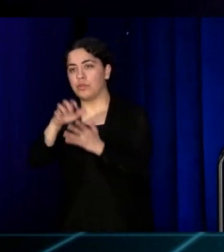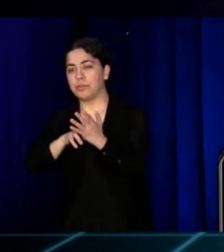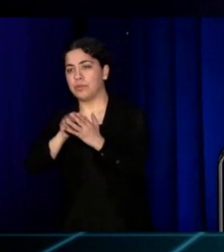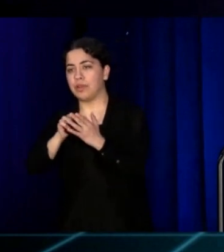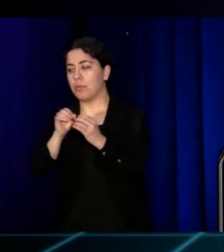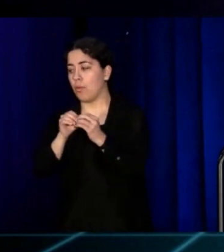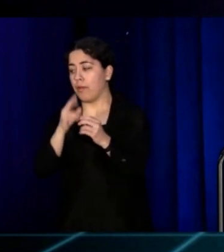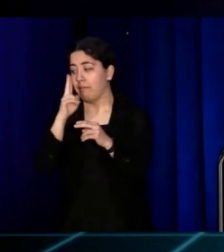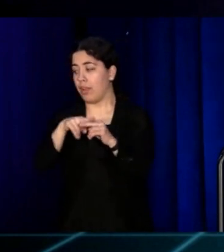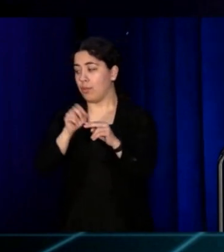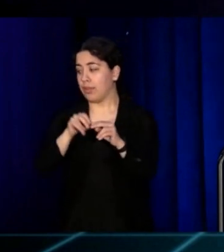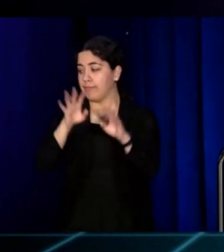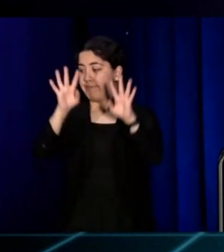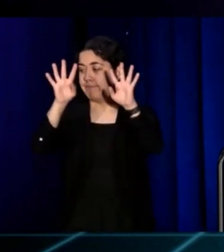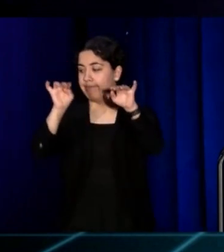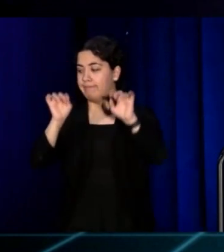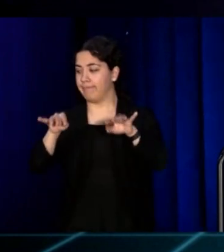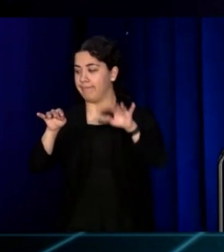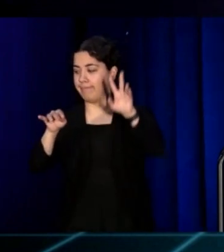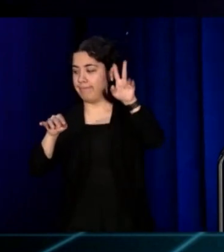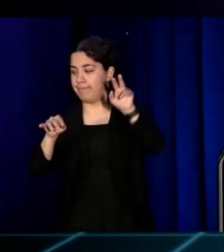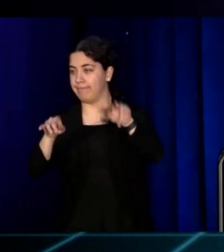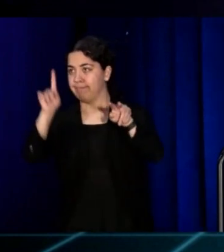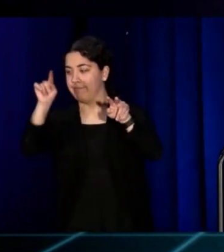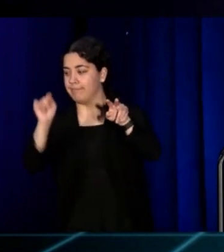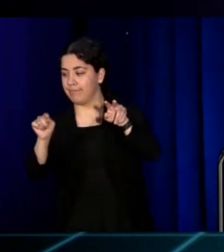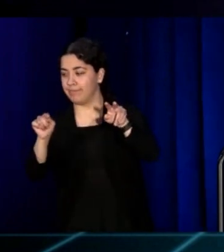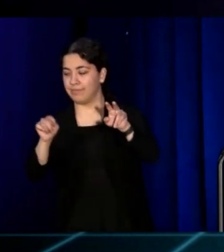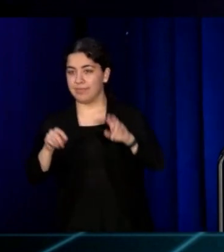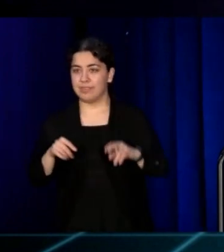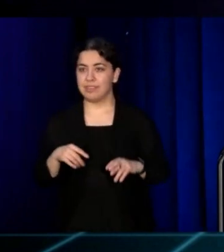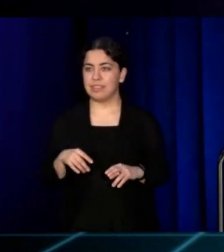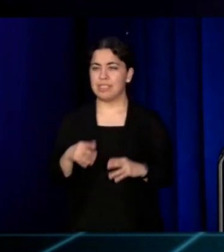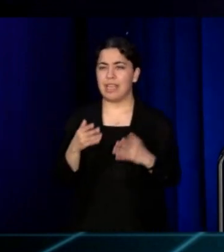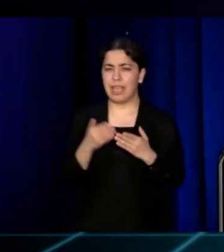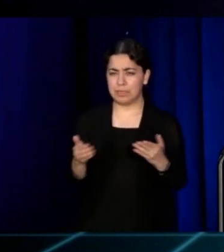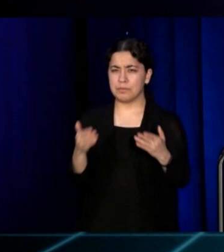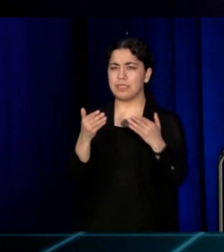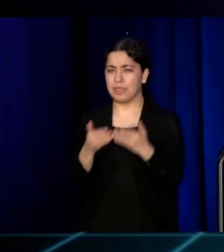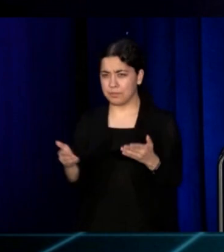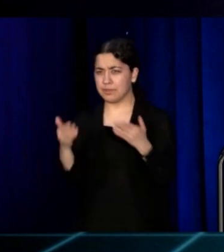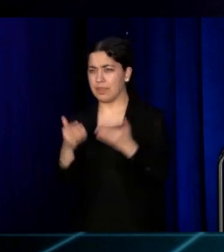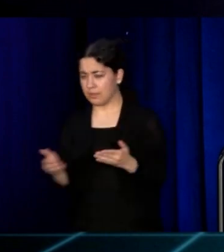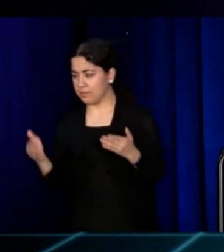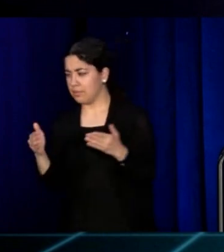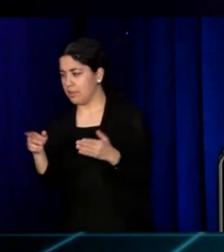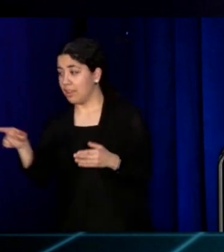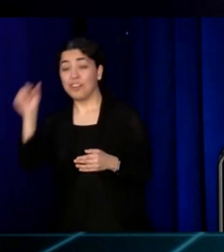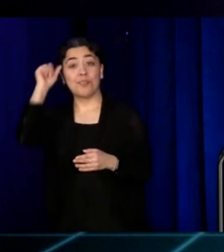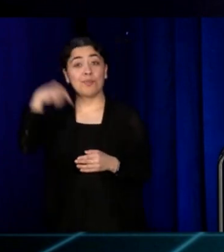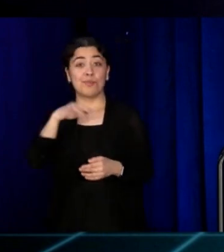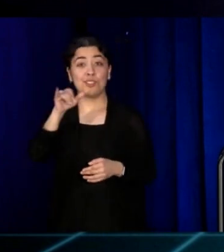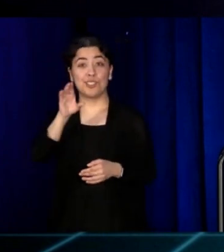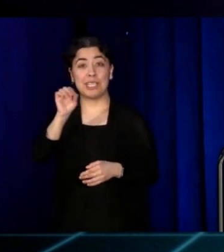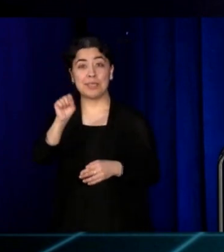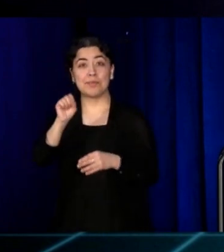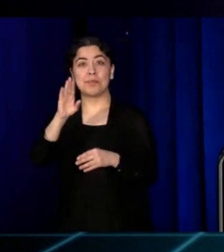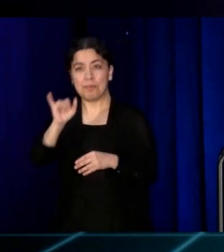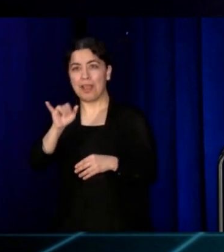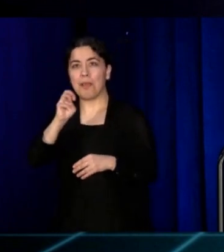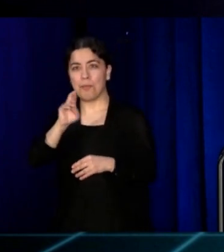the exclamation marks. Yeah. Items as item. That reminds me of Jacobs by Mark Jacobs Yeah, by